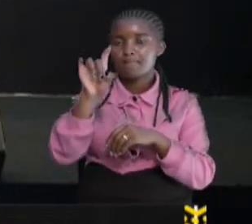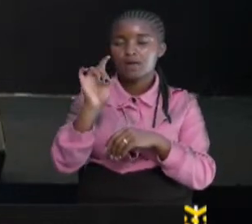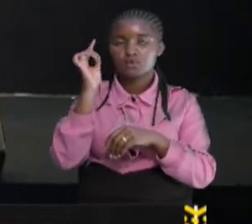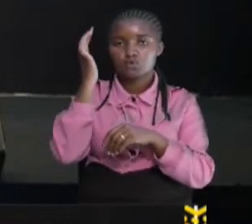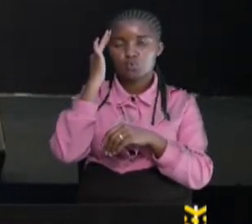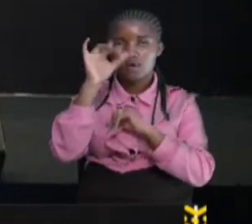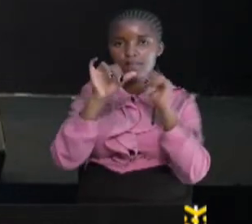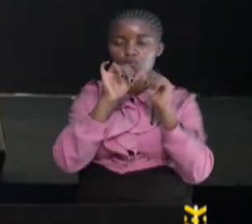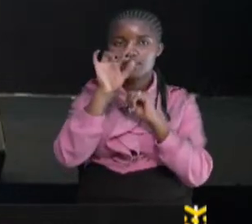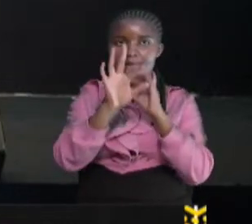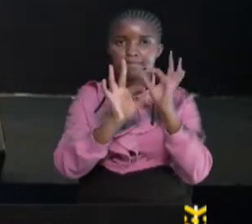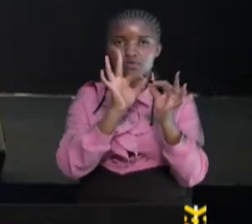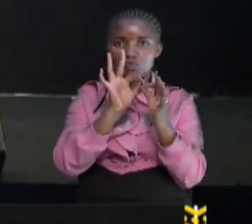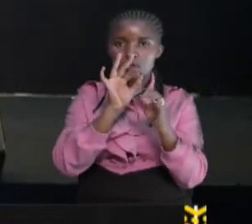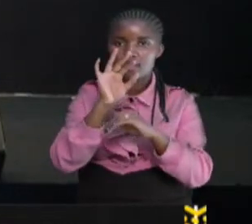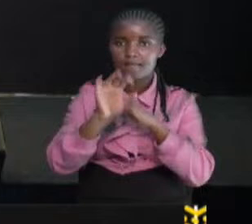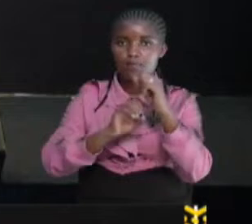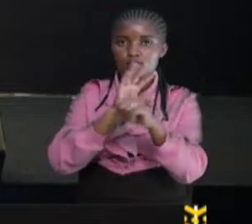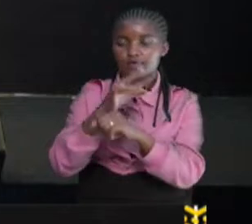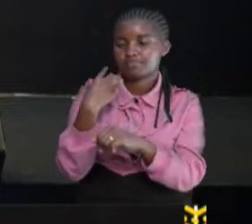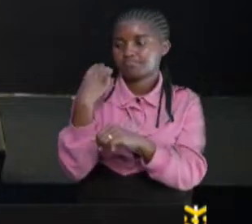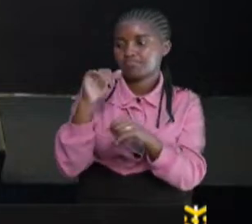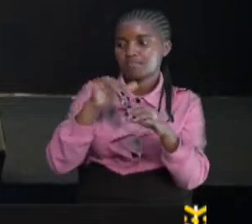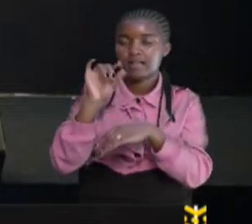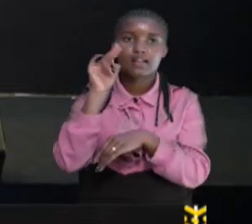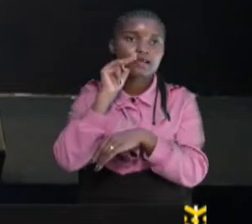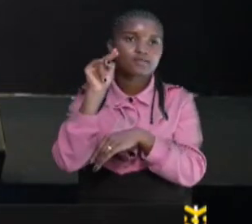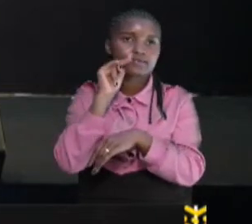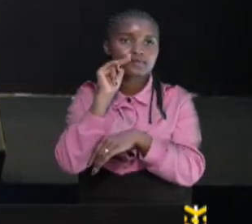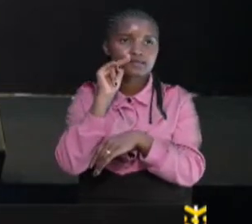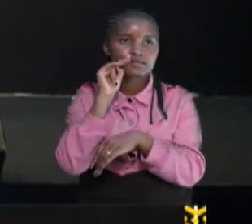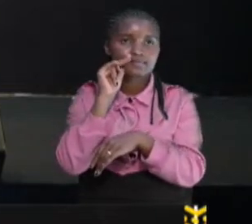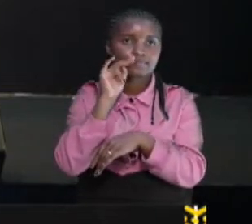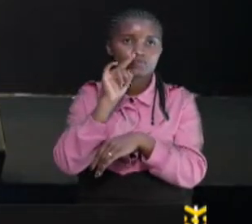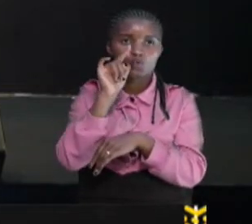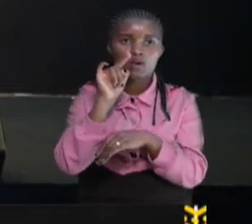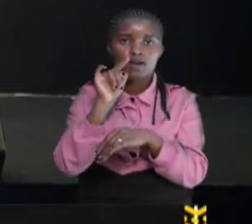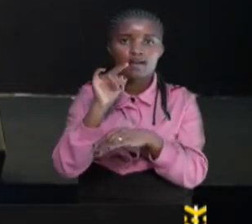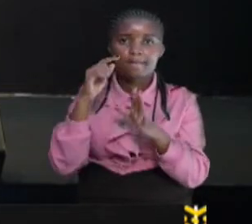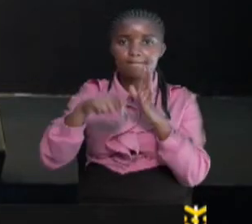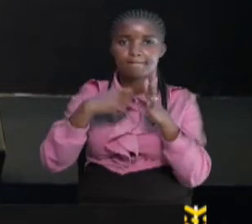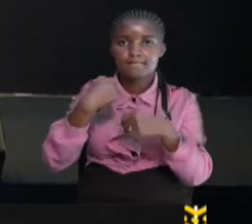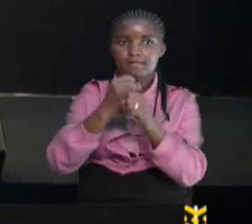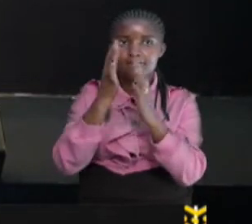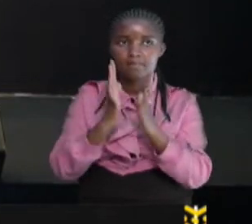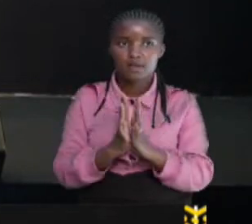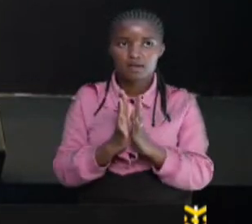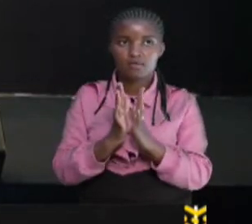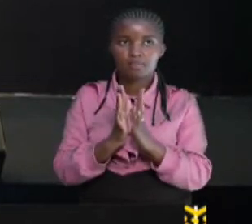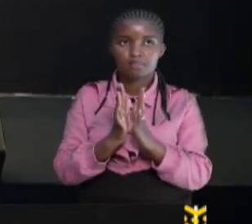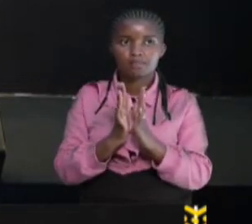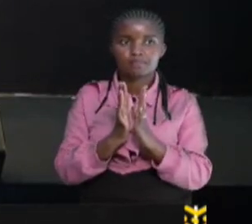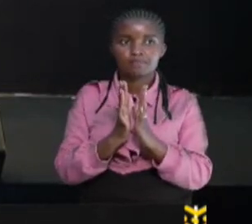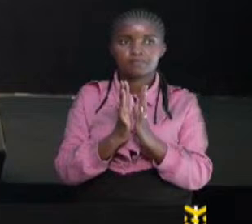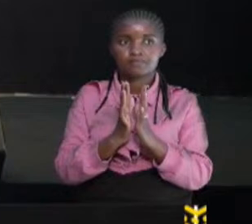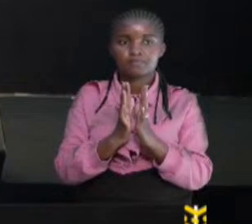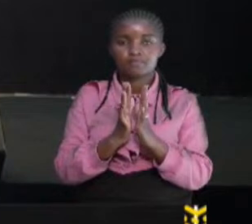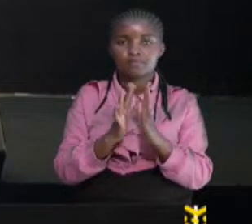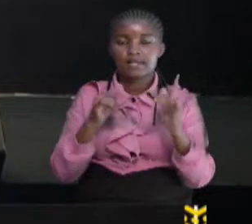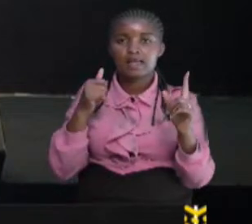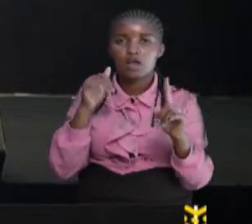town. Just recently, in Nigeria, one of the filmmakers, Funke Akindele specifically,